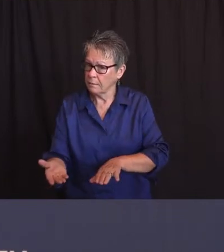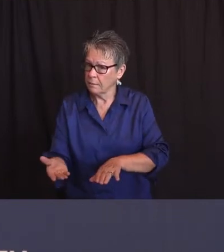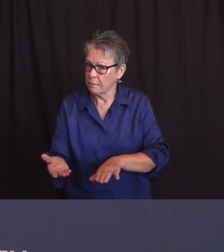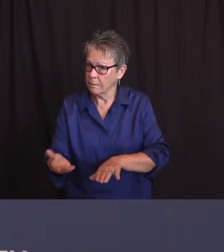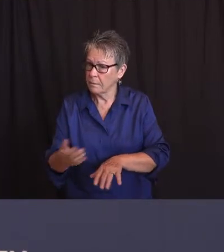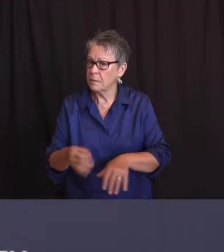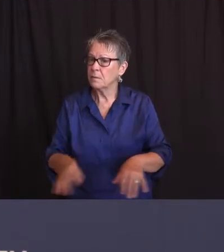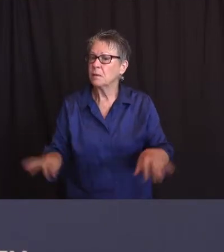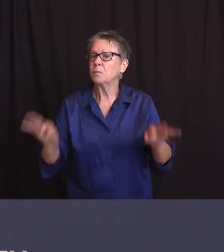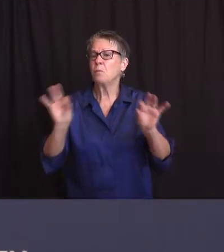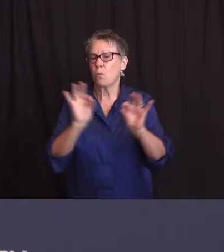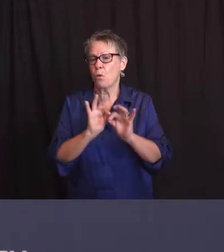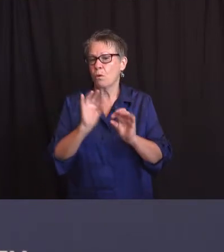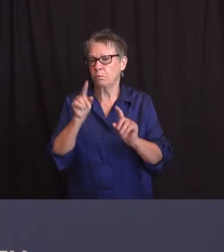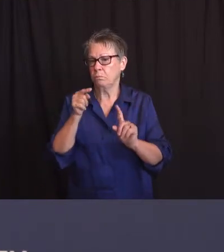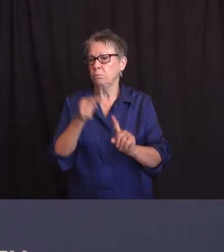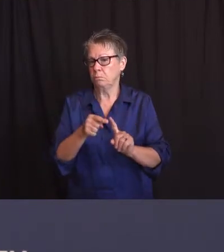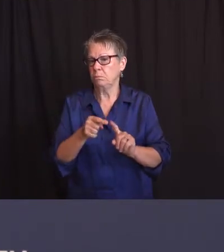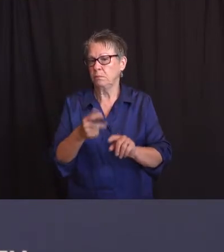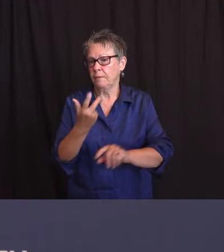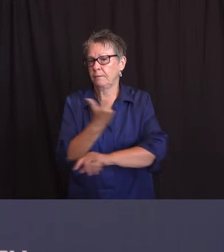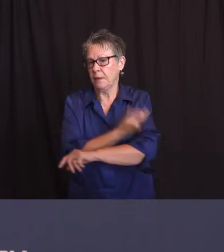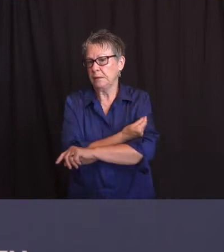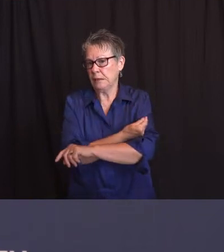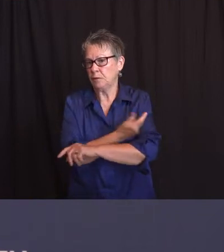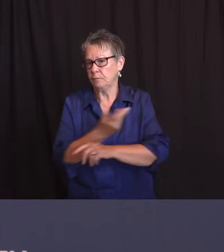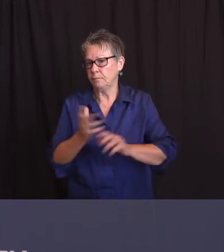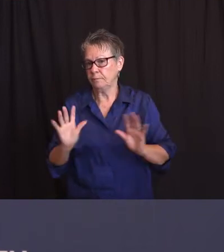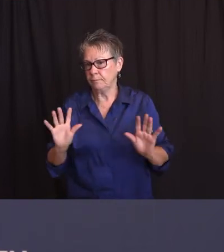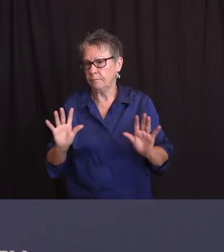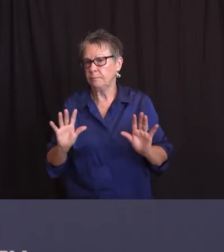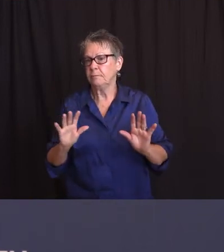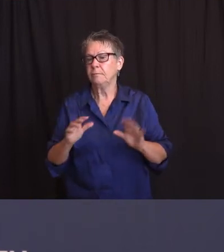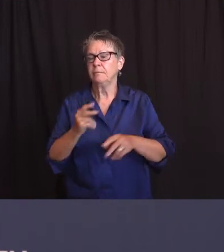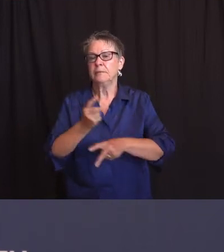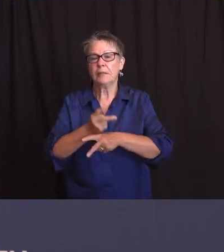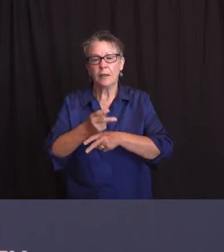for you, your family, your friends, your coworkers, your neighbors.